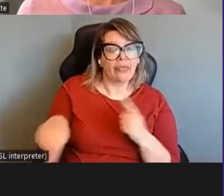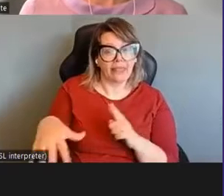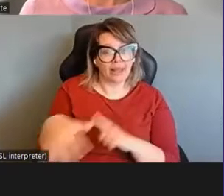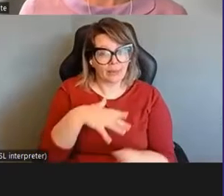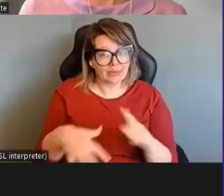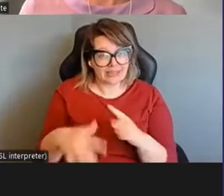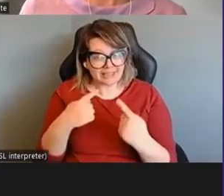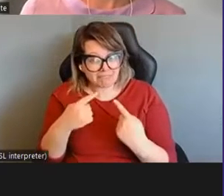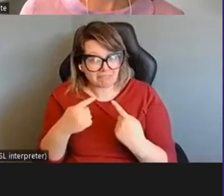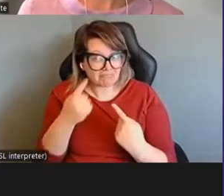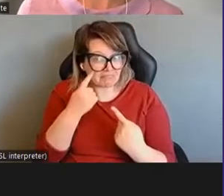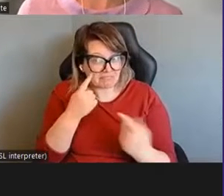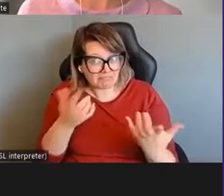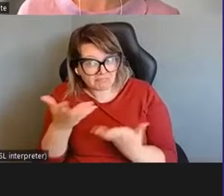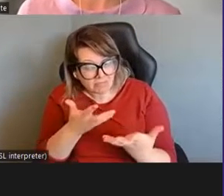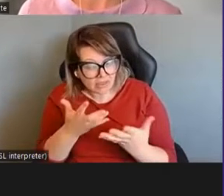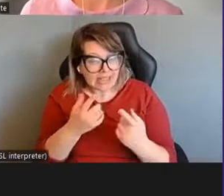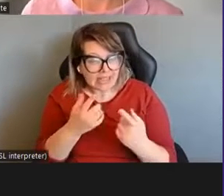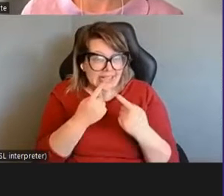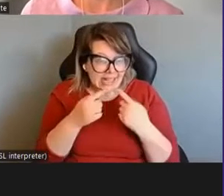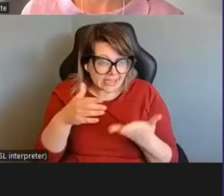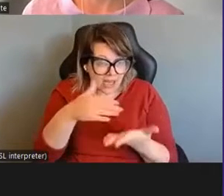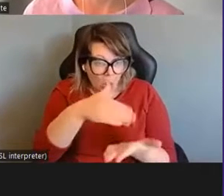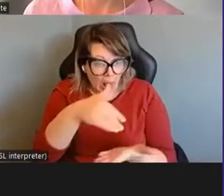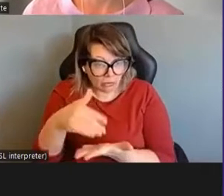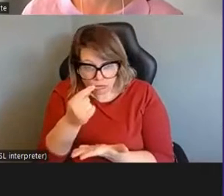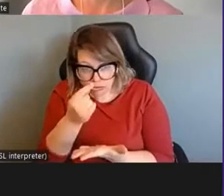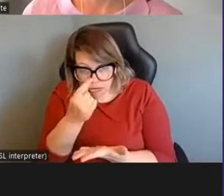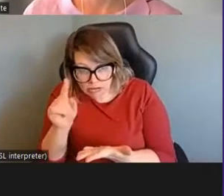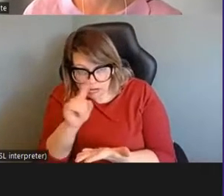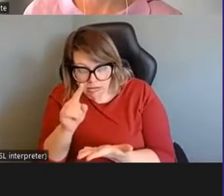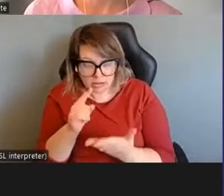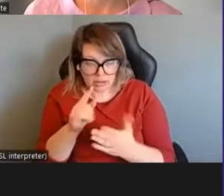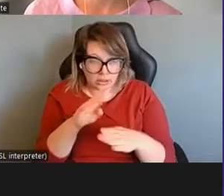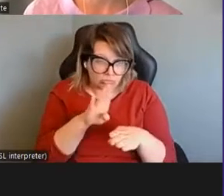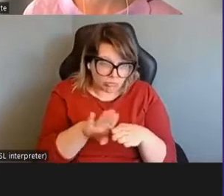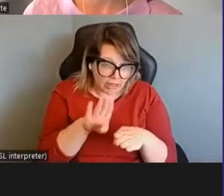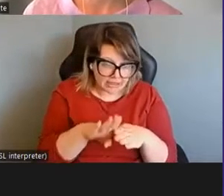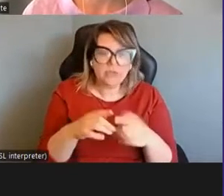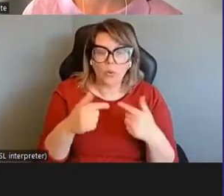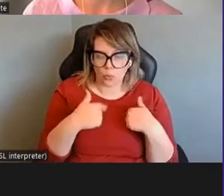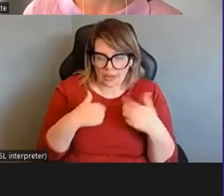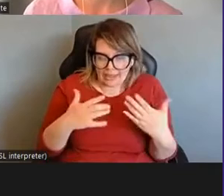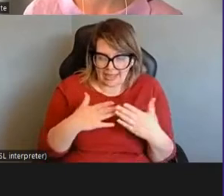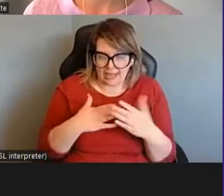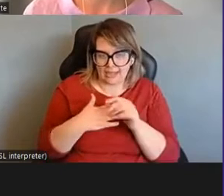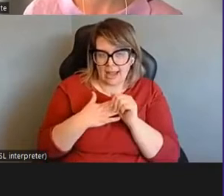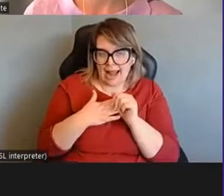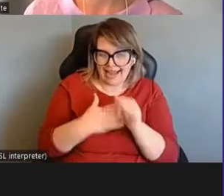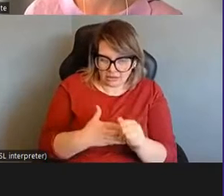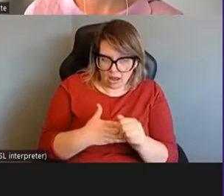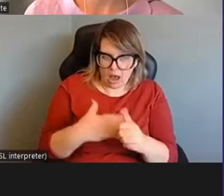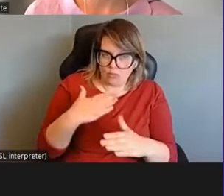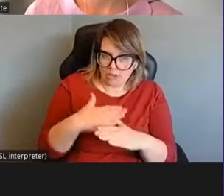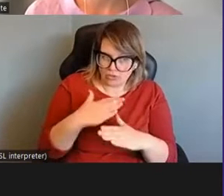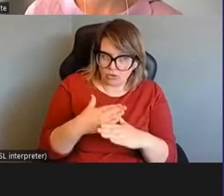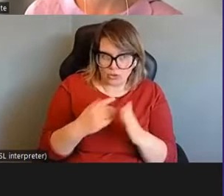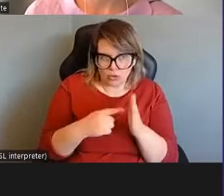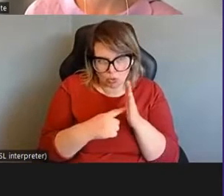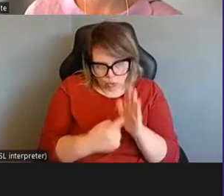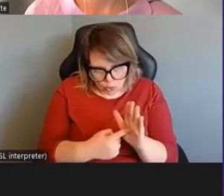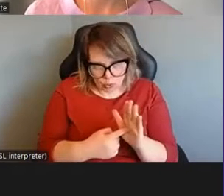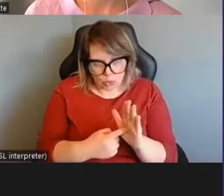actual data collection processes. And we always encourage practitioners and leaders to emphasize comfort.